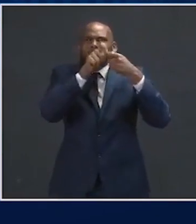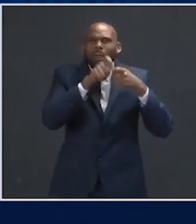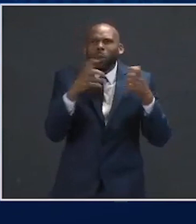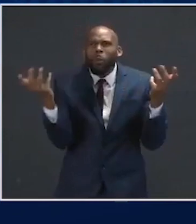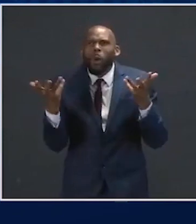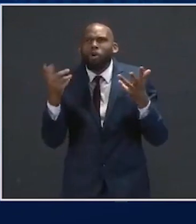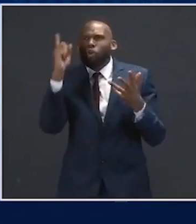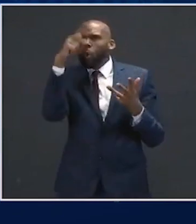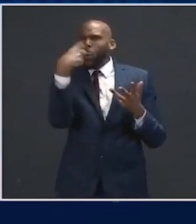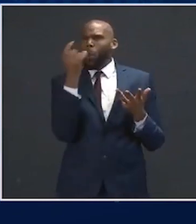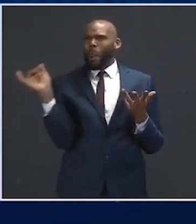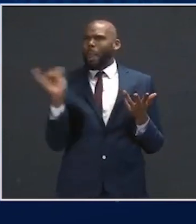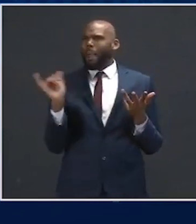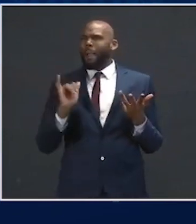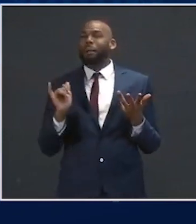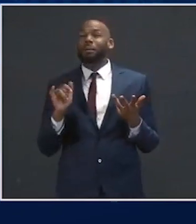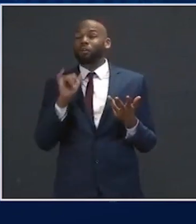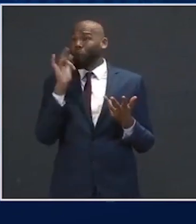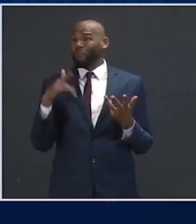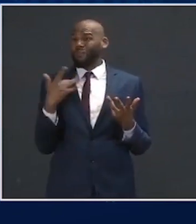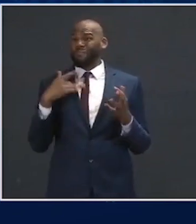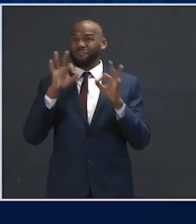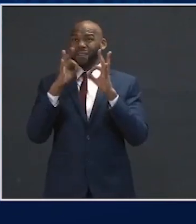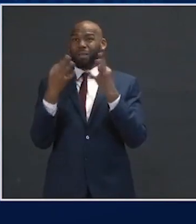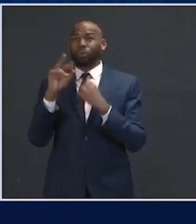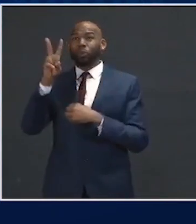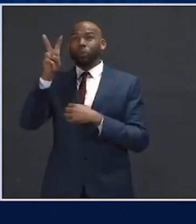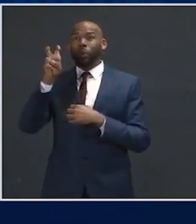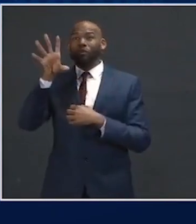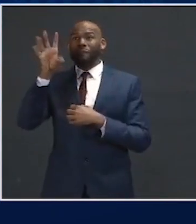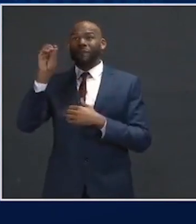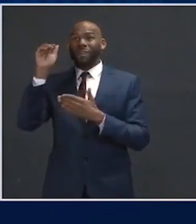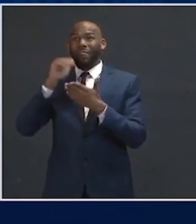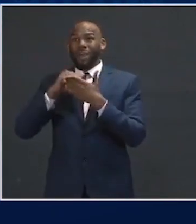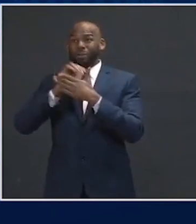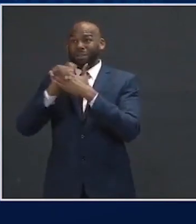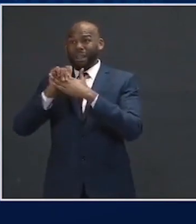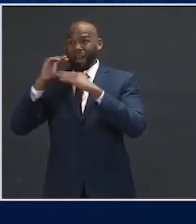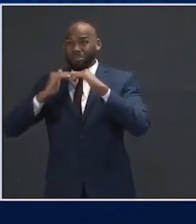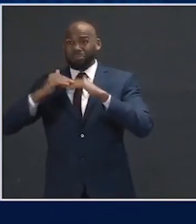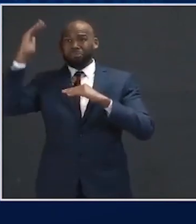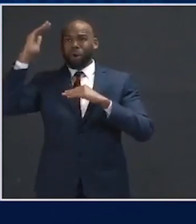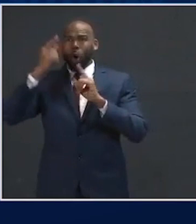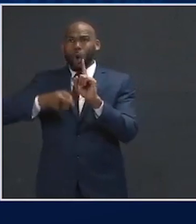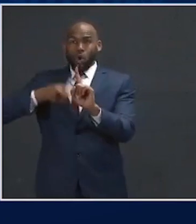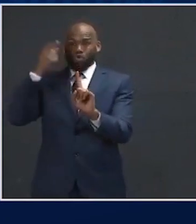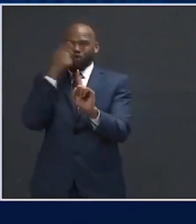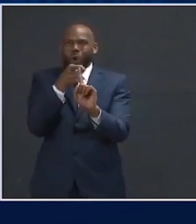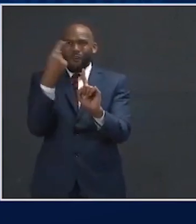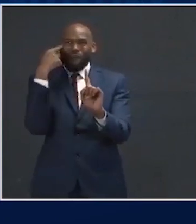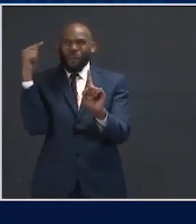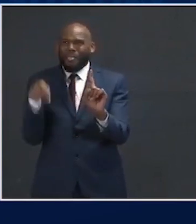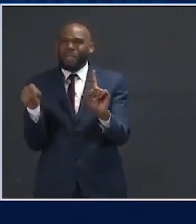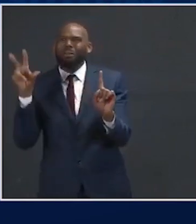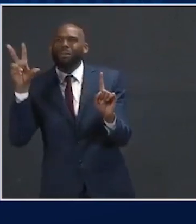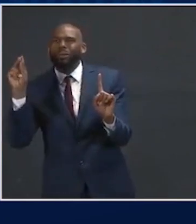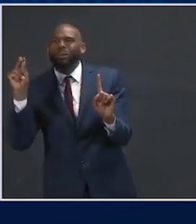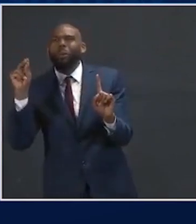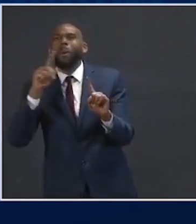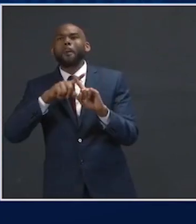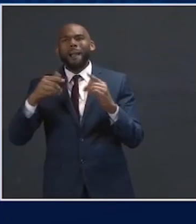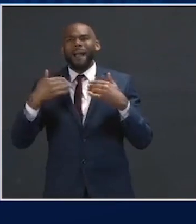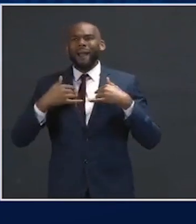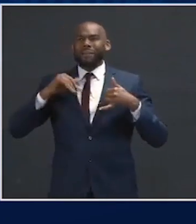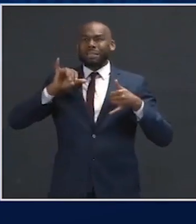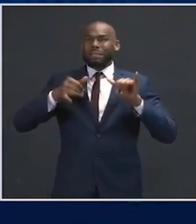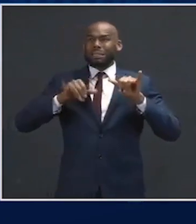that families making over $250,000 a year should be the target of this relief. But there is a scale up, right? And